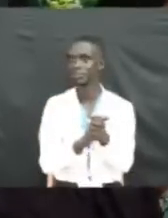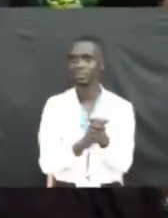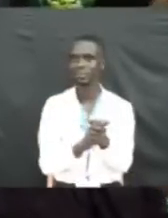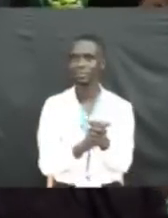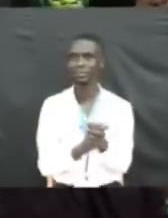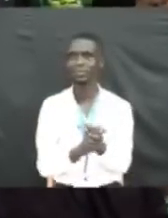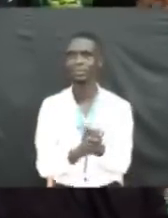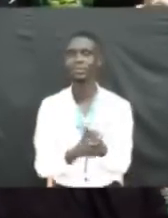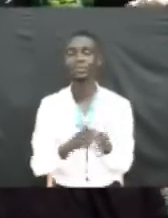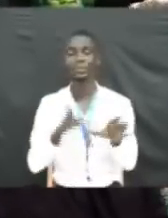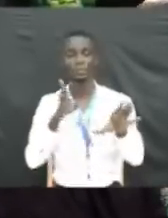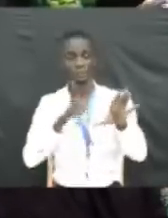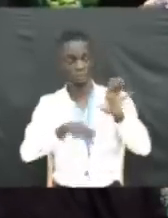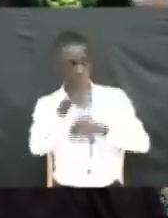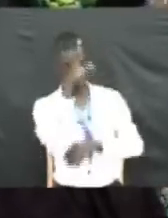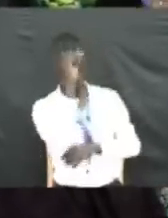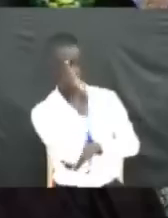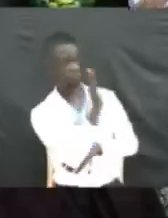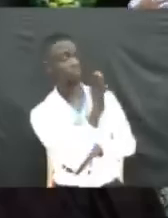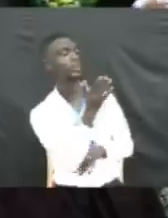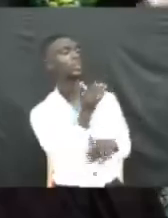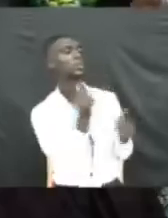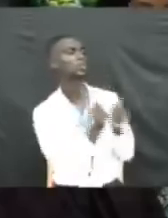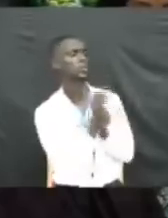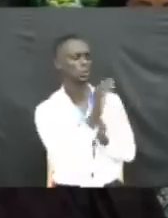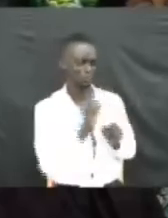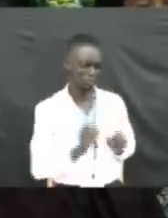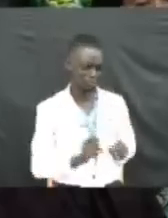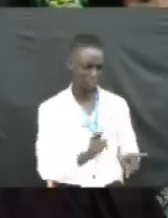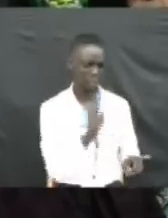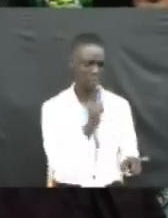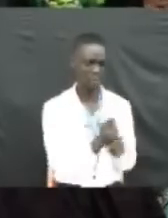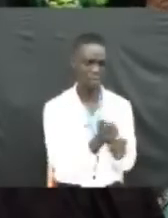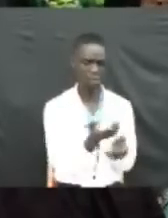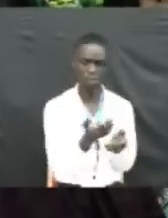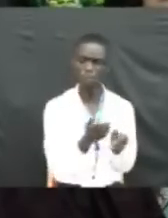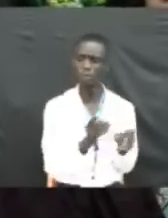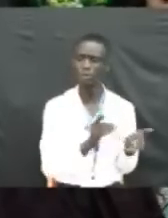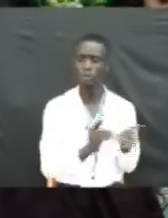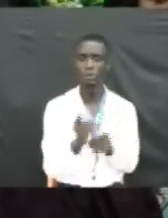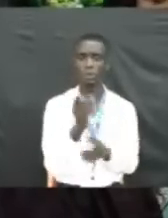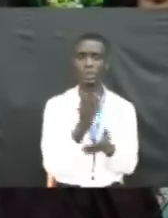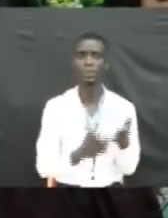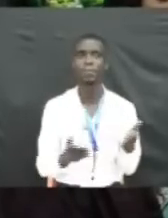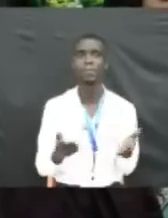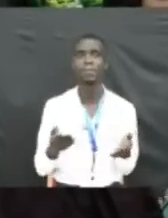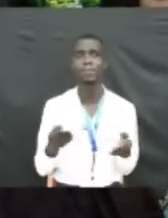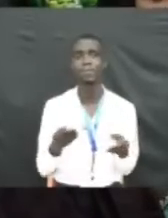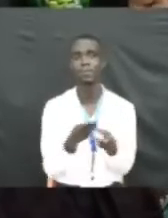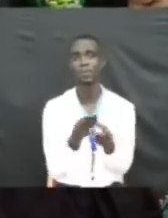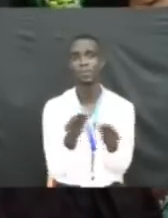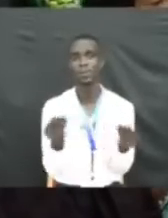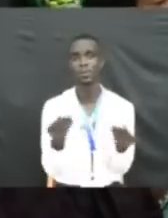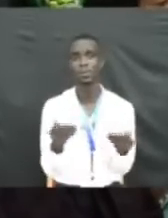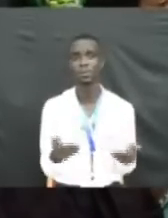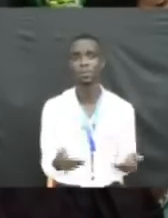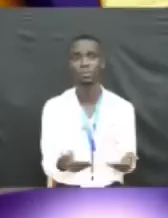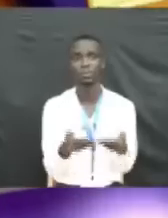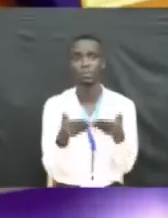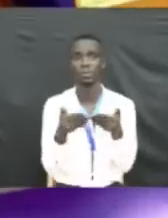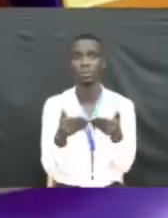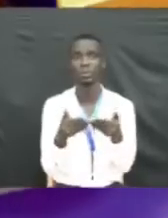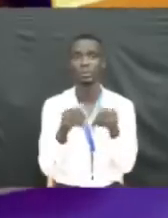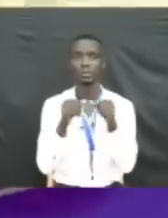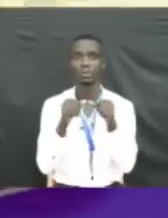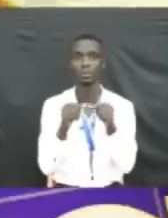with the permission I want to make one or two acknowledgements and then we'll listen to our